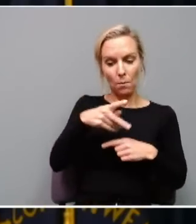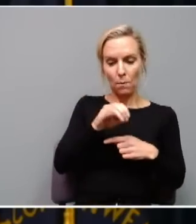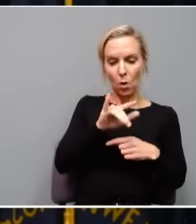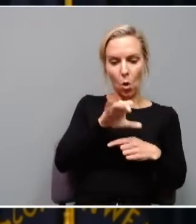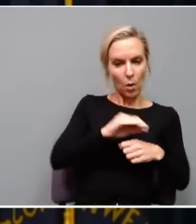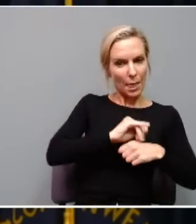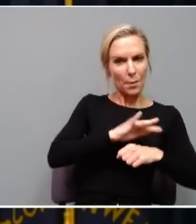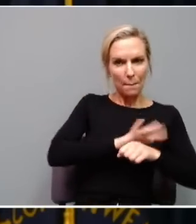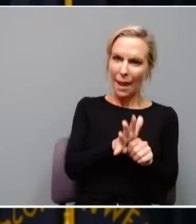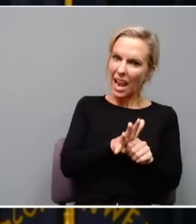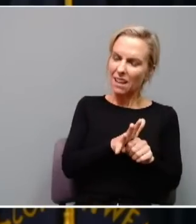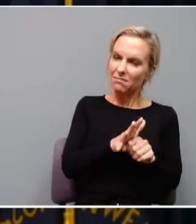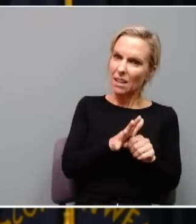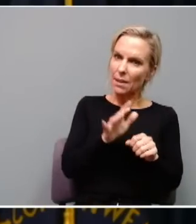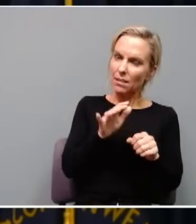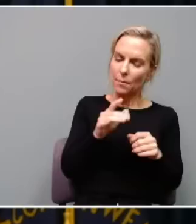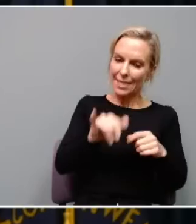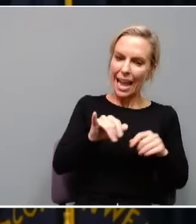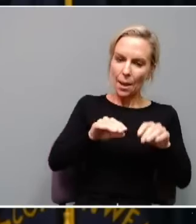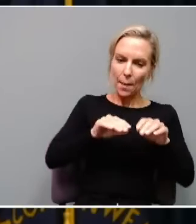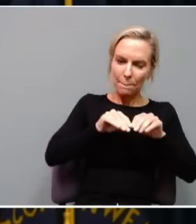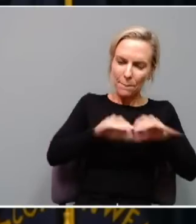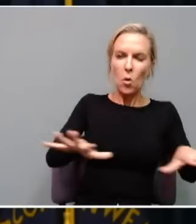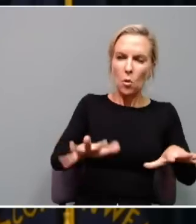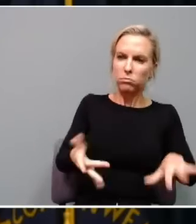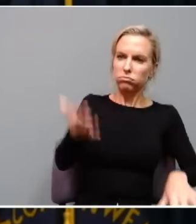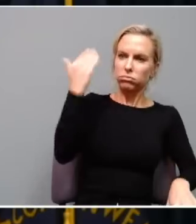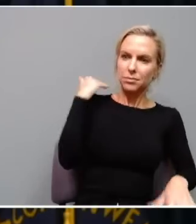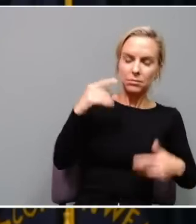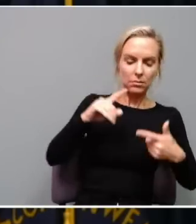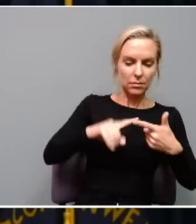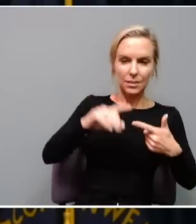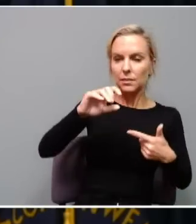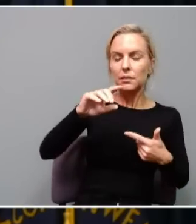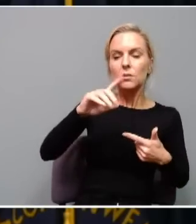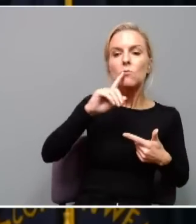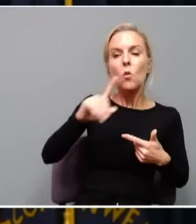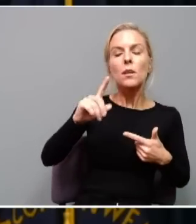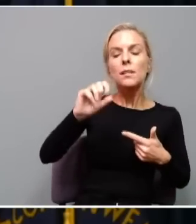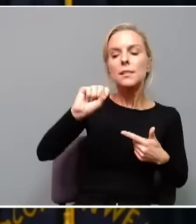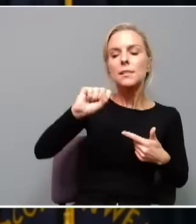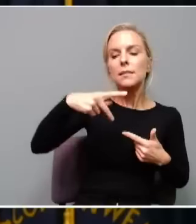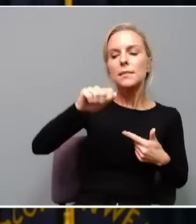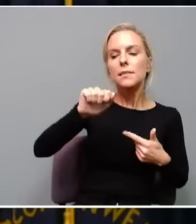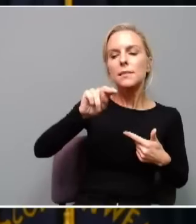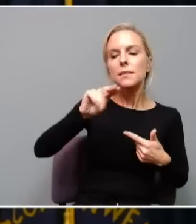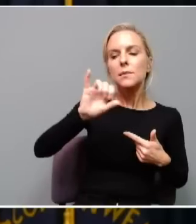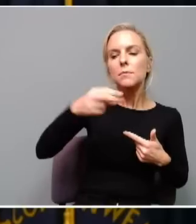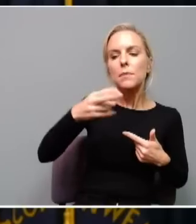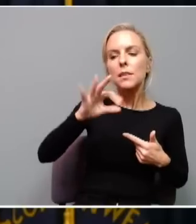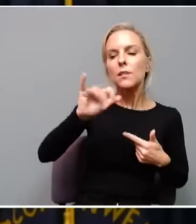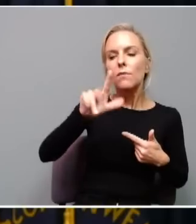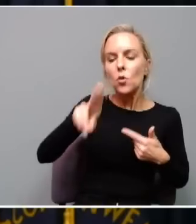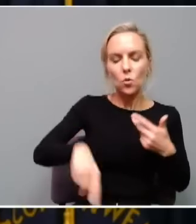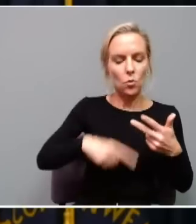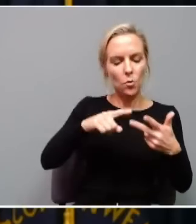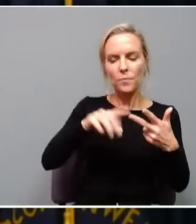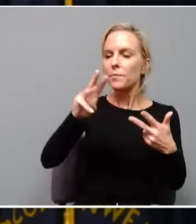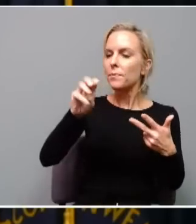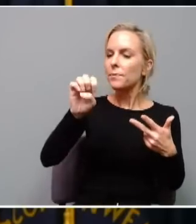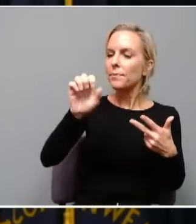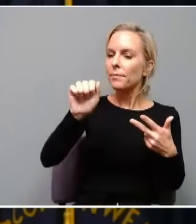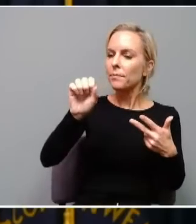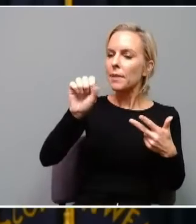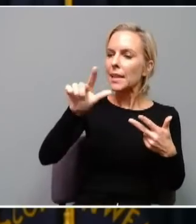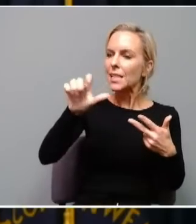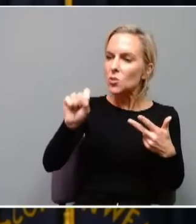get the Spanish flu vaccine and measles and others, and we don't have to